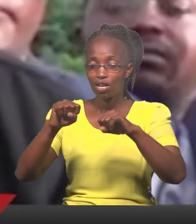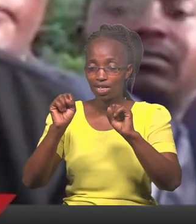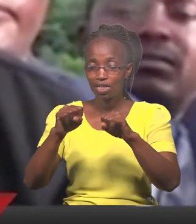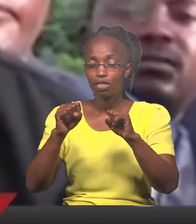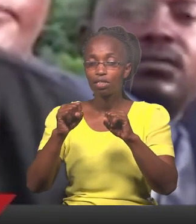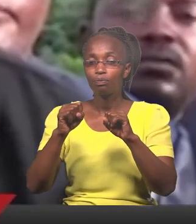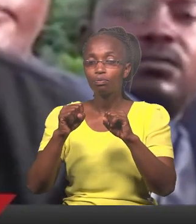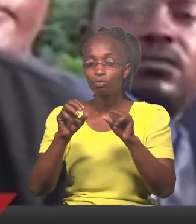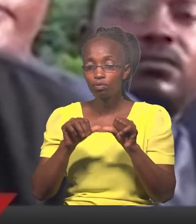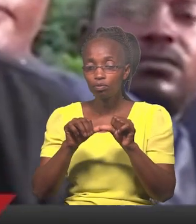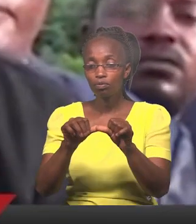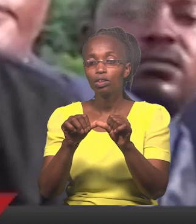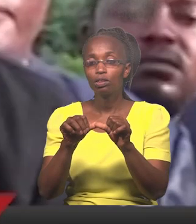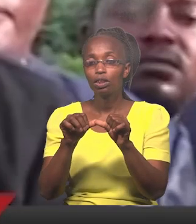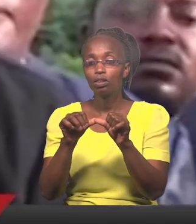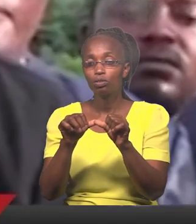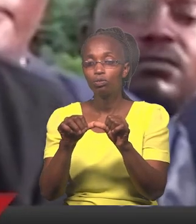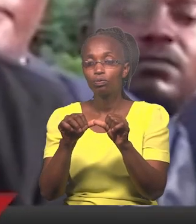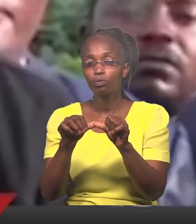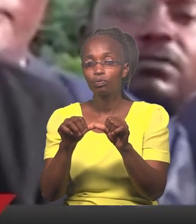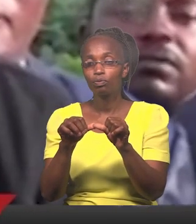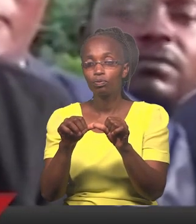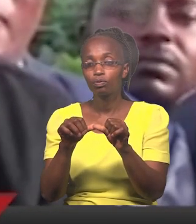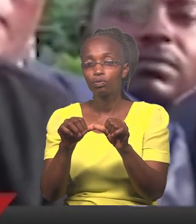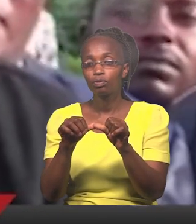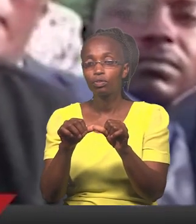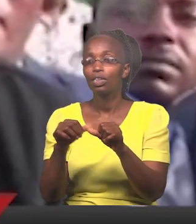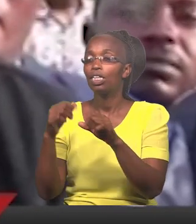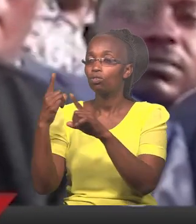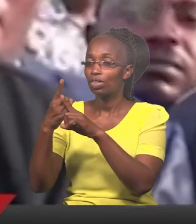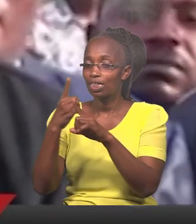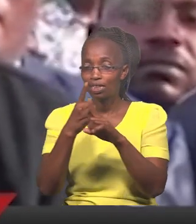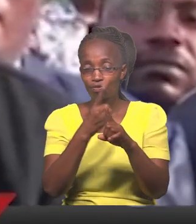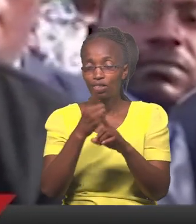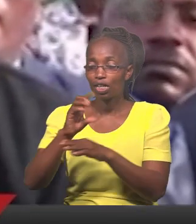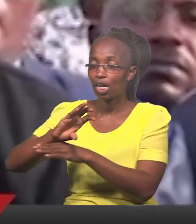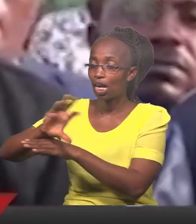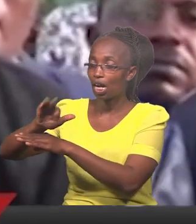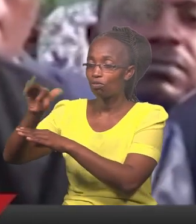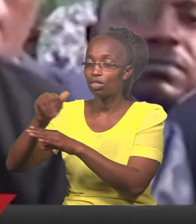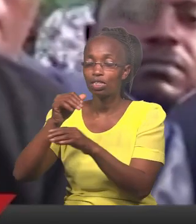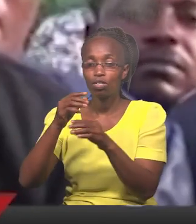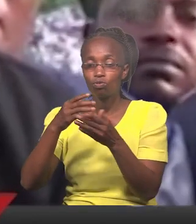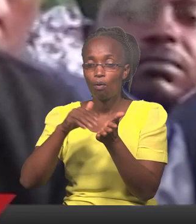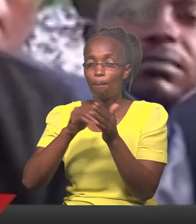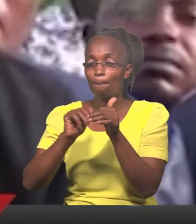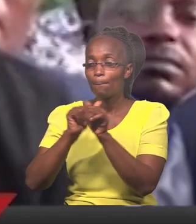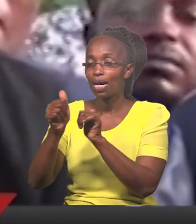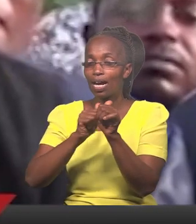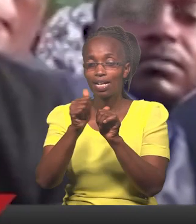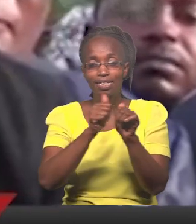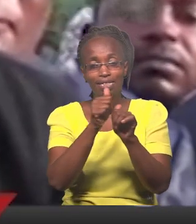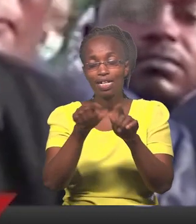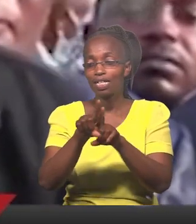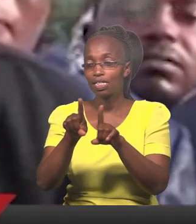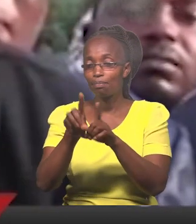and we have agreed we intend to proceed to various counties to carry the